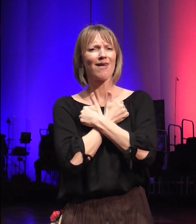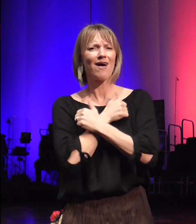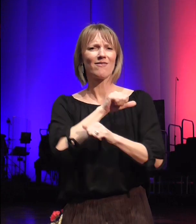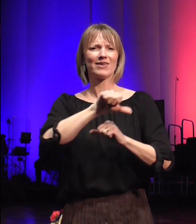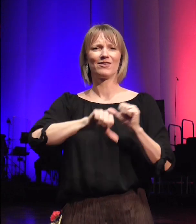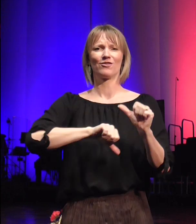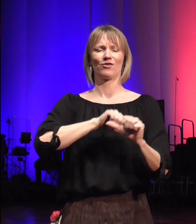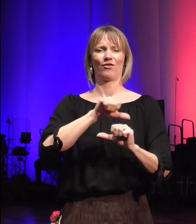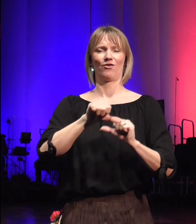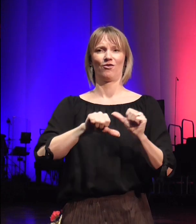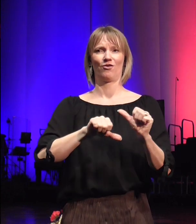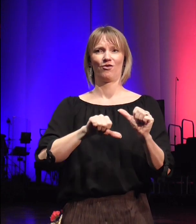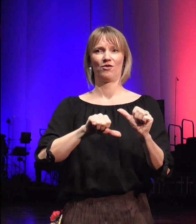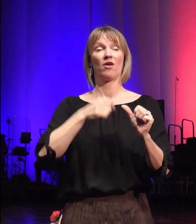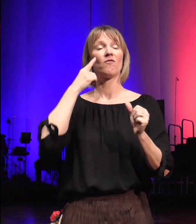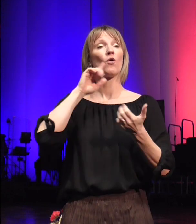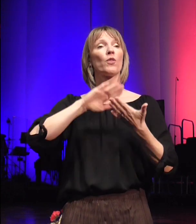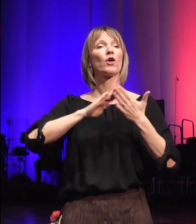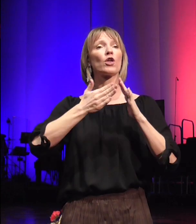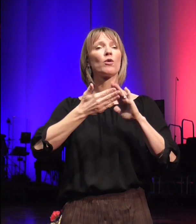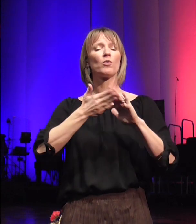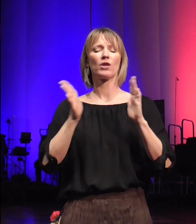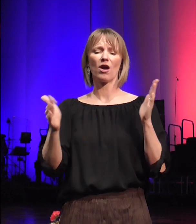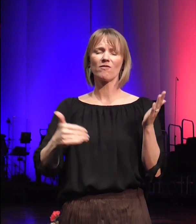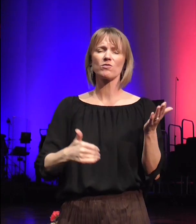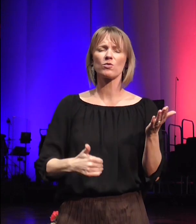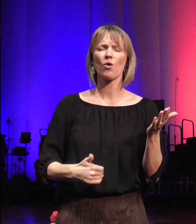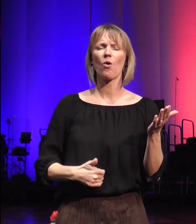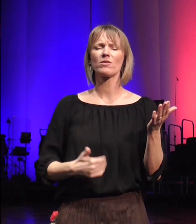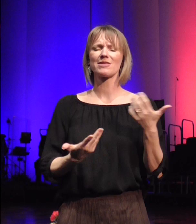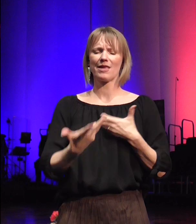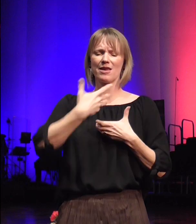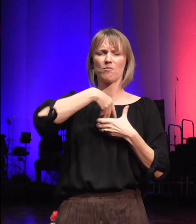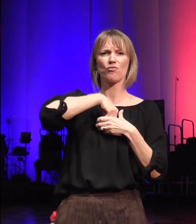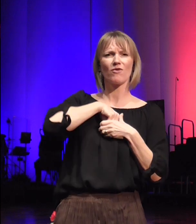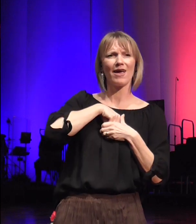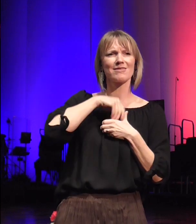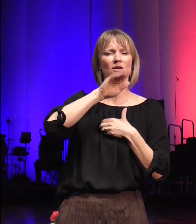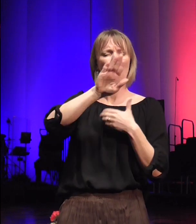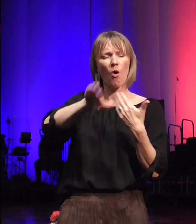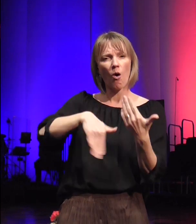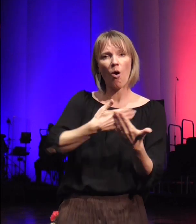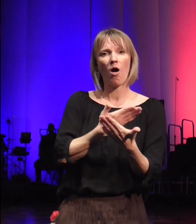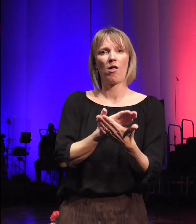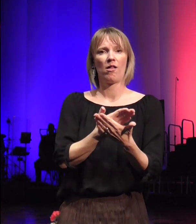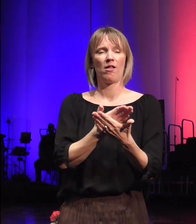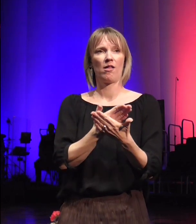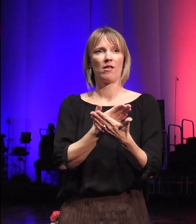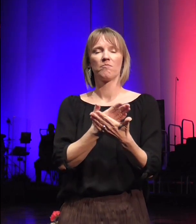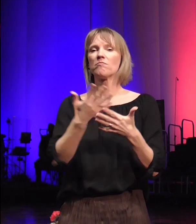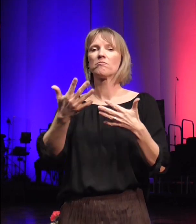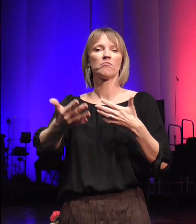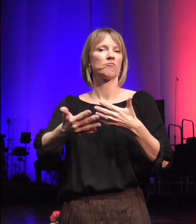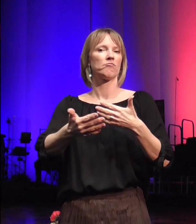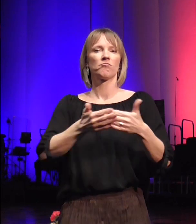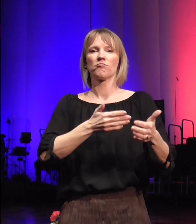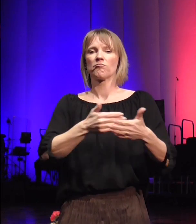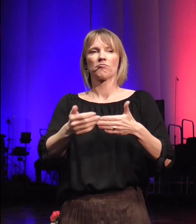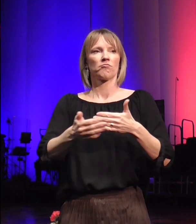other, for the community of souls that embrace all, no